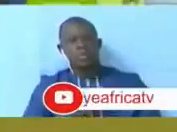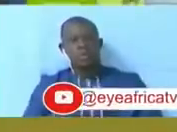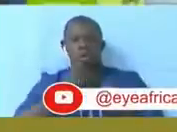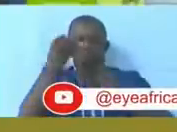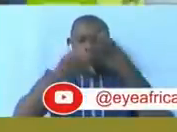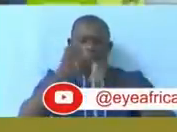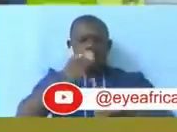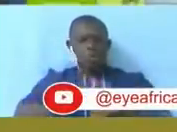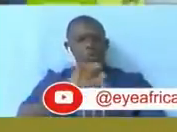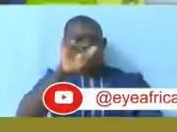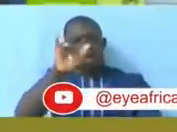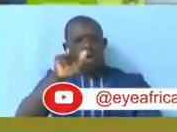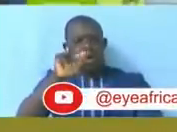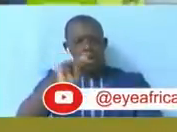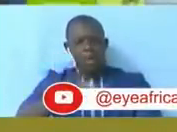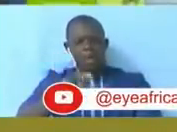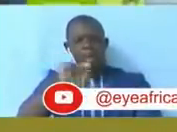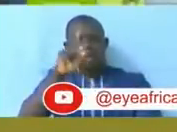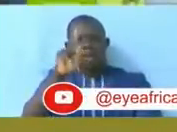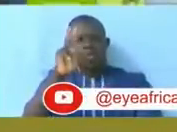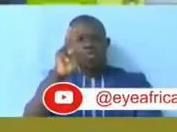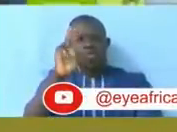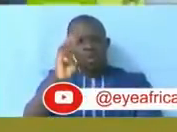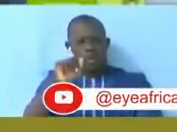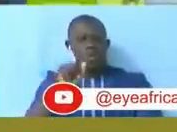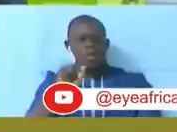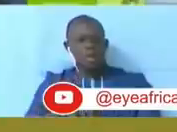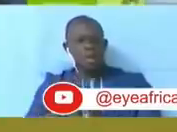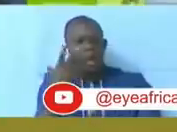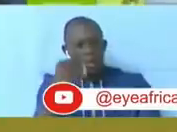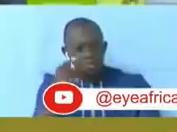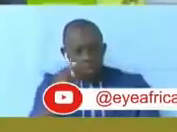to Yakuba how, in fact, this officer misbehaved.